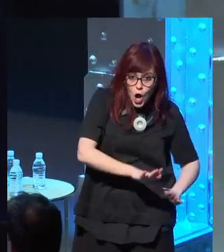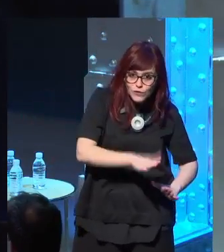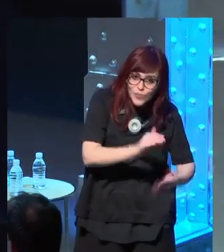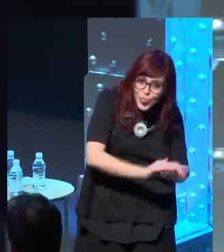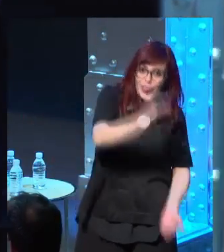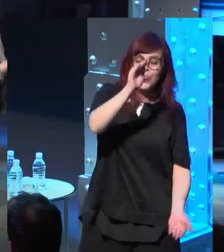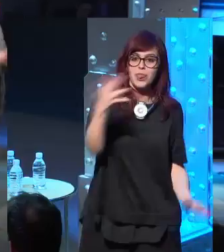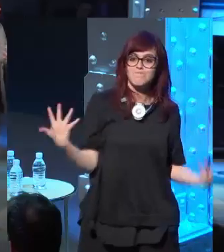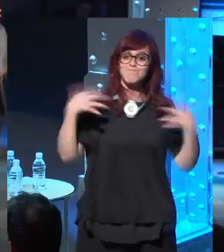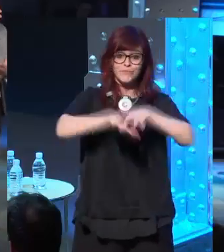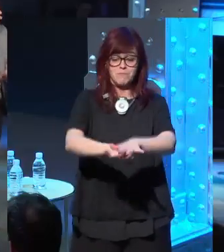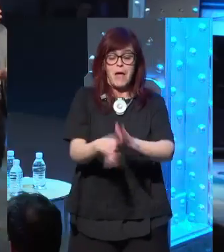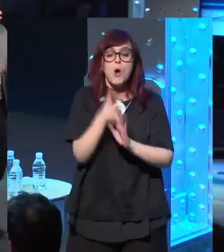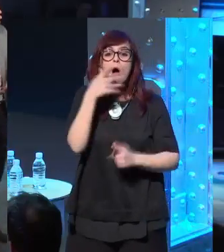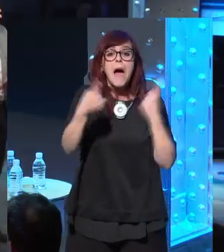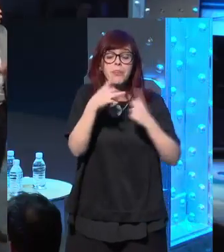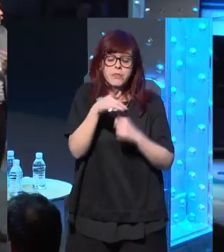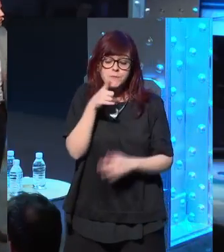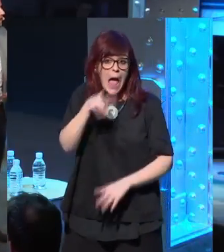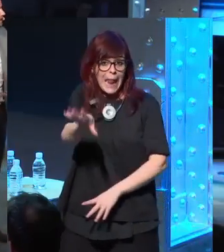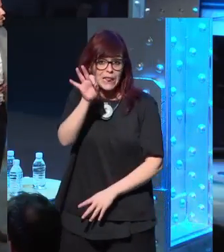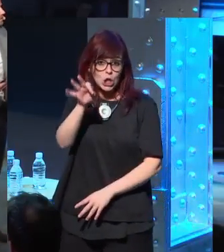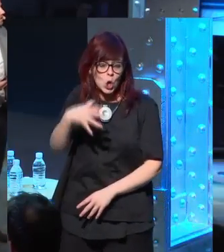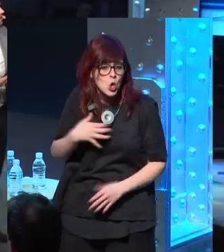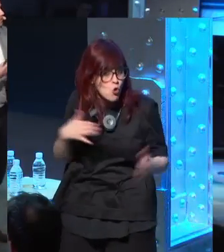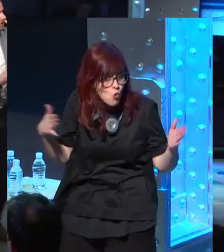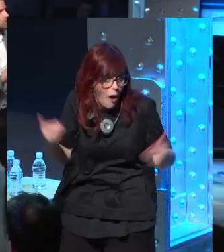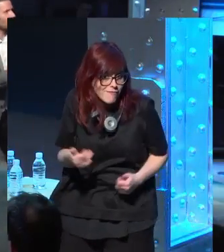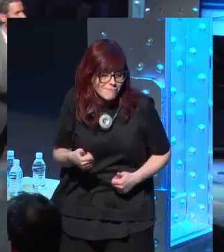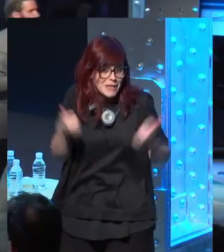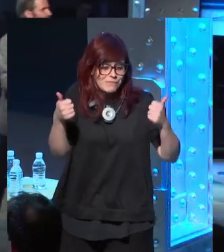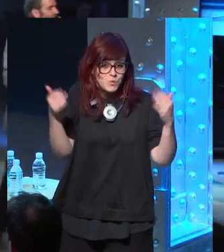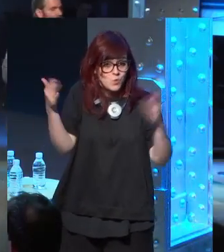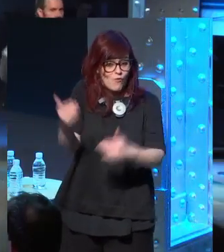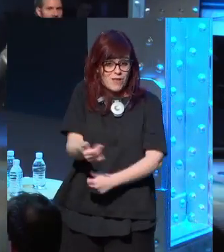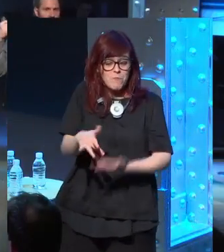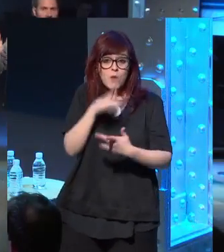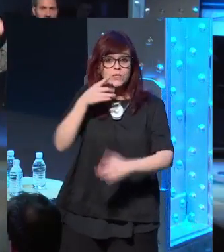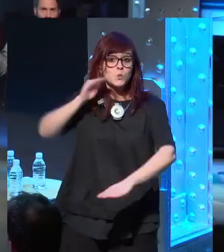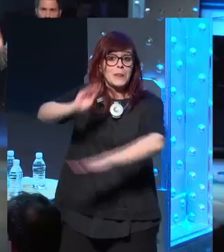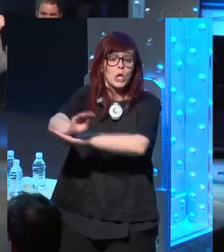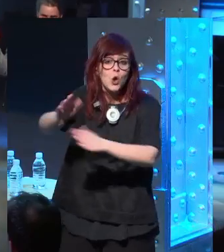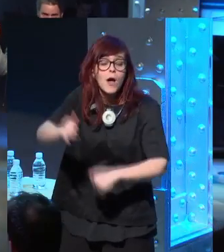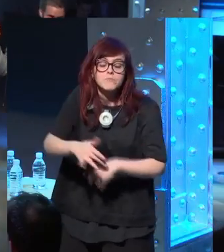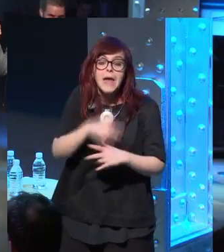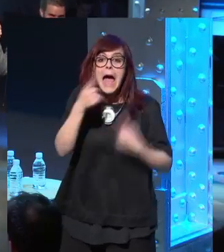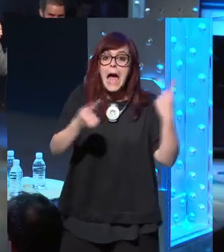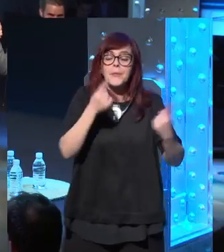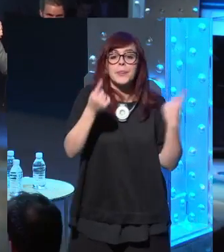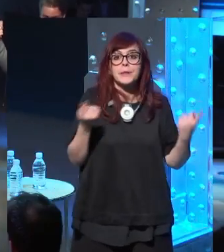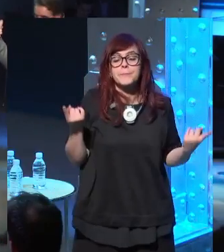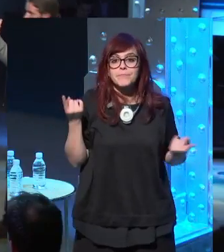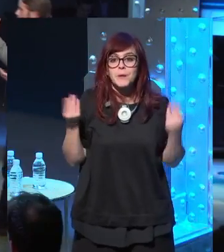Sometimes it's not because people have a choice, because there's a lack of subsidized childcare. And we can also ask the question, how does this affect the grandparent